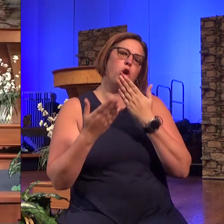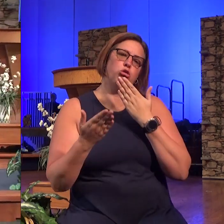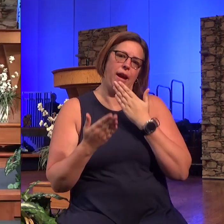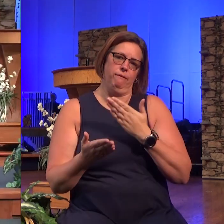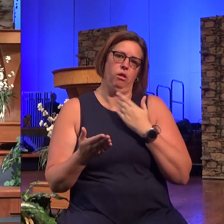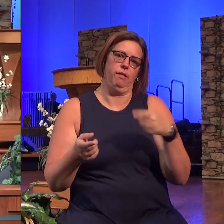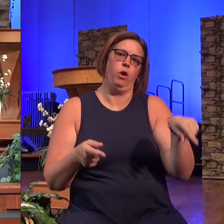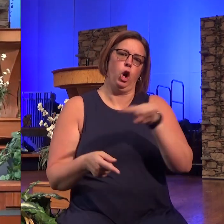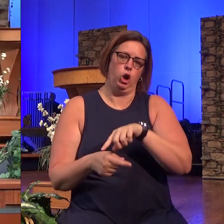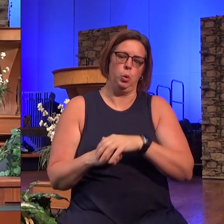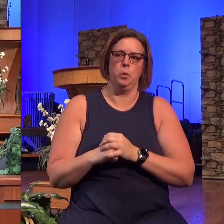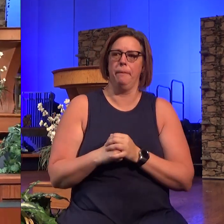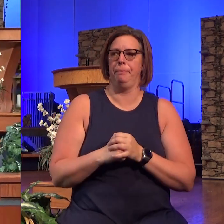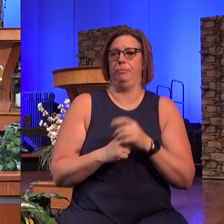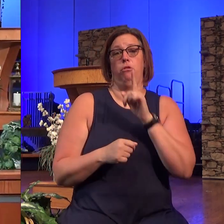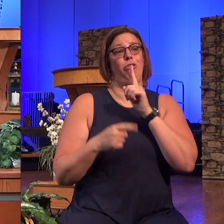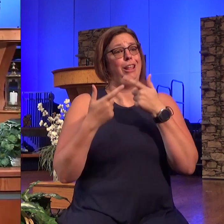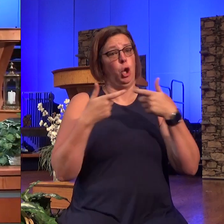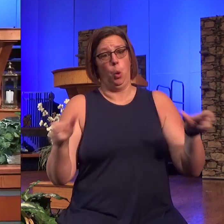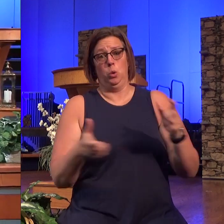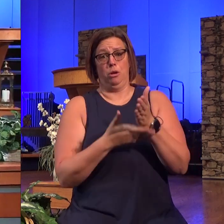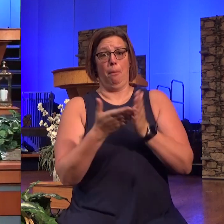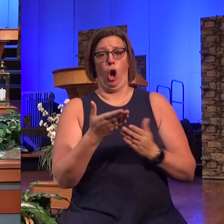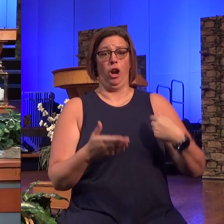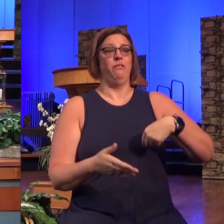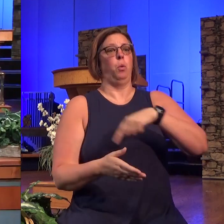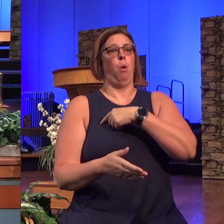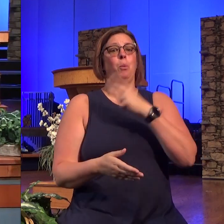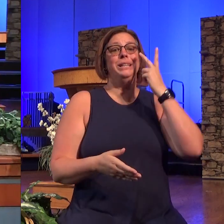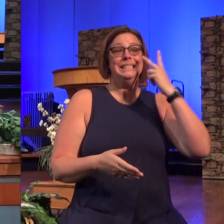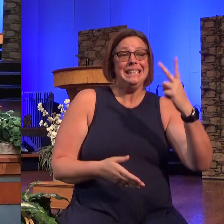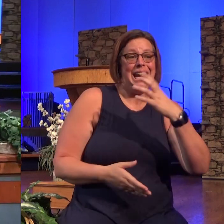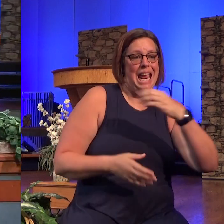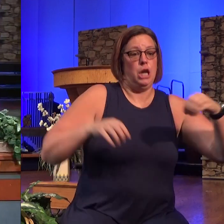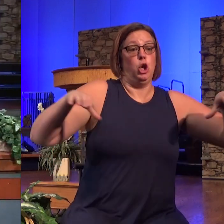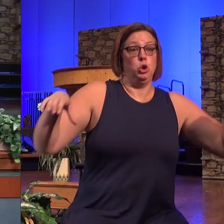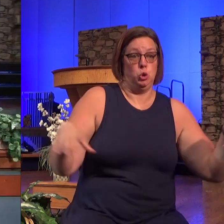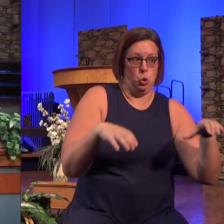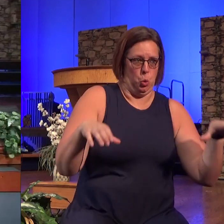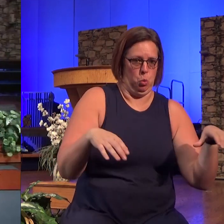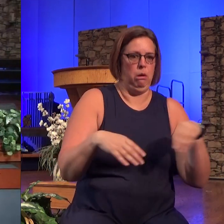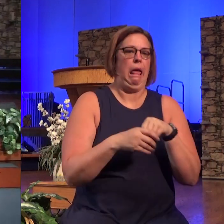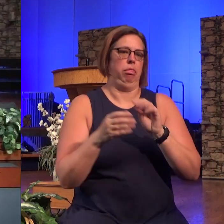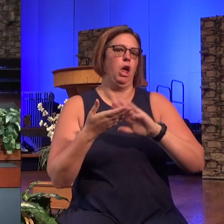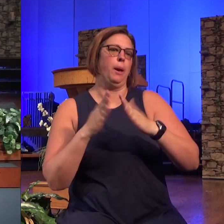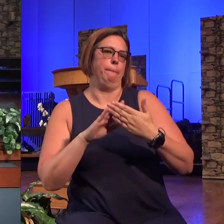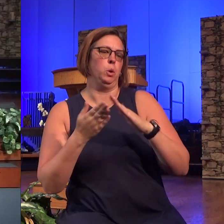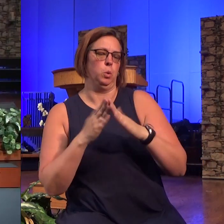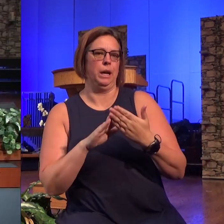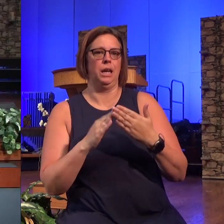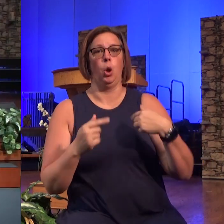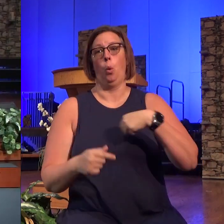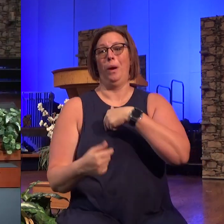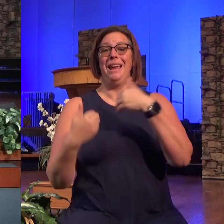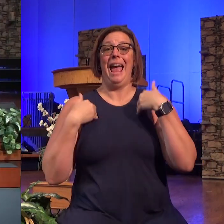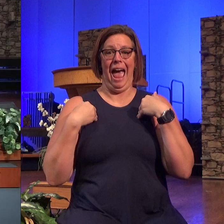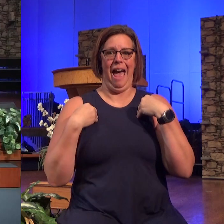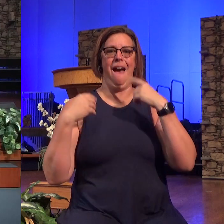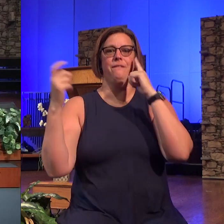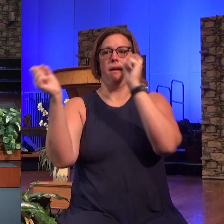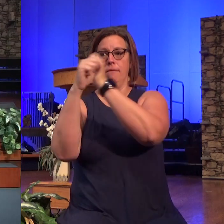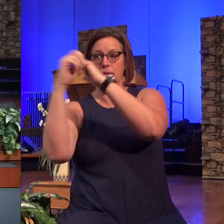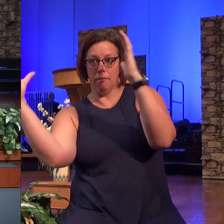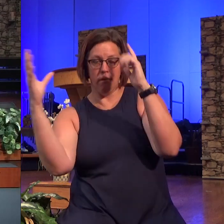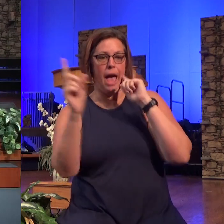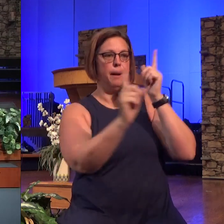And this is a huge part of what we want to be and do as a community in the world. We have a compelling vision and mission